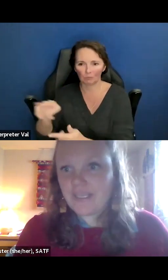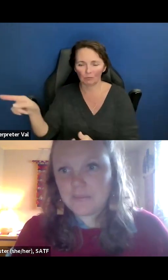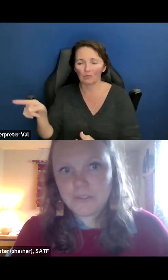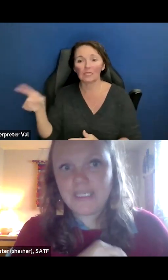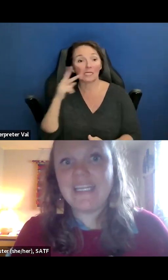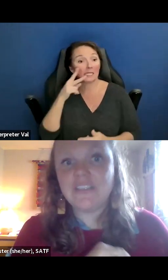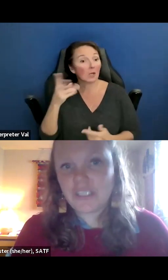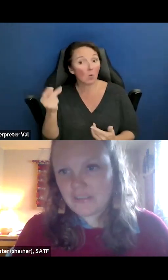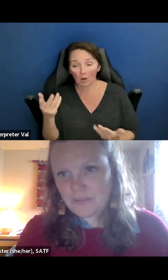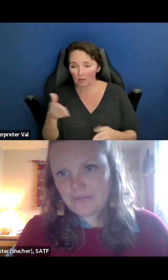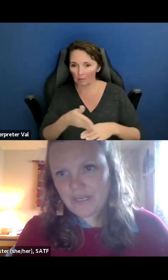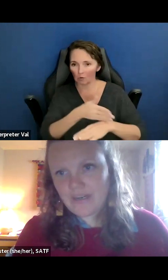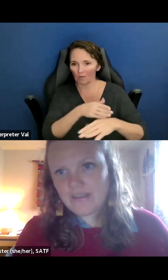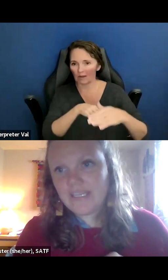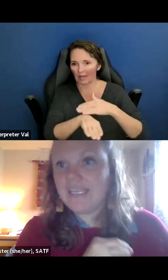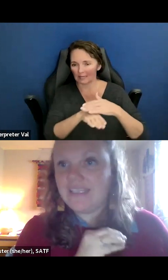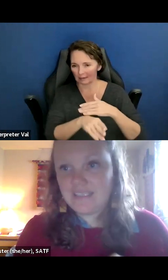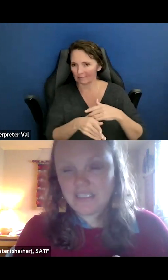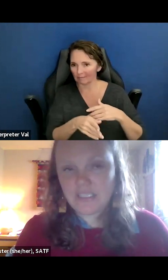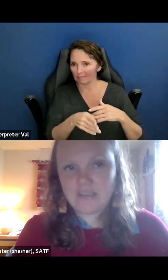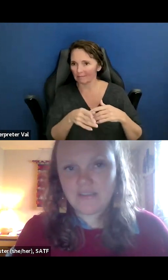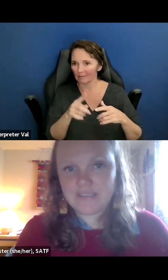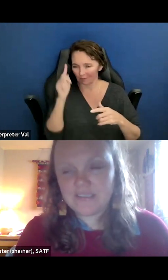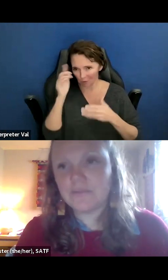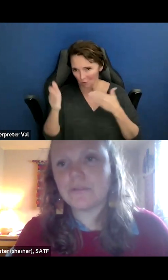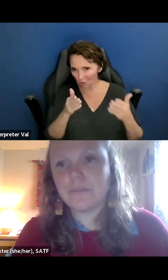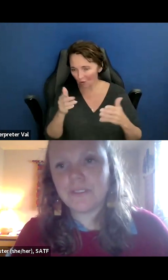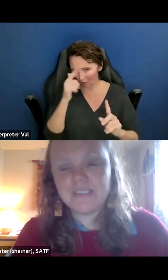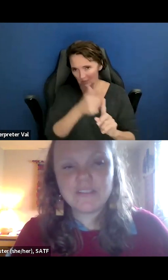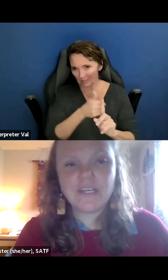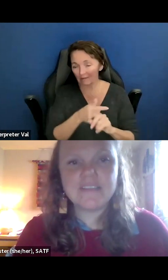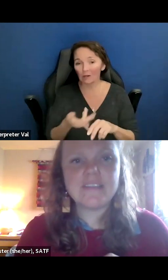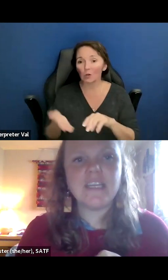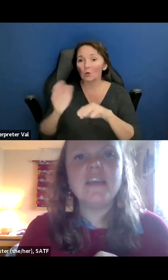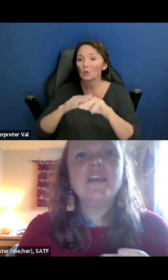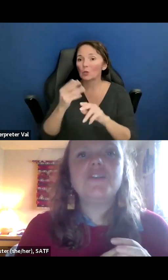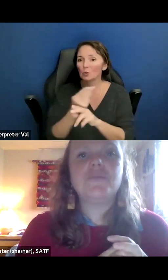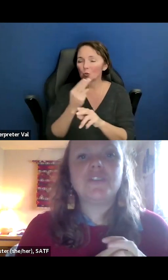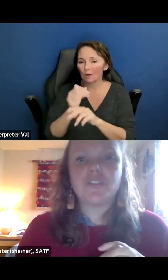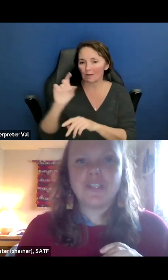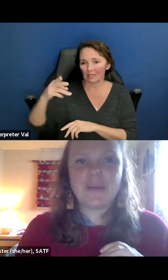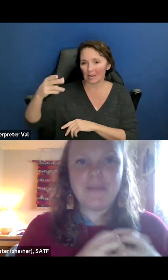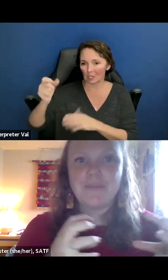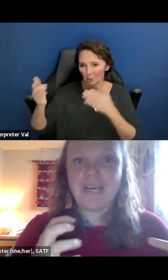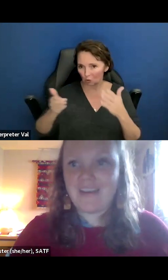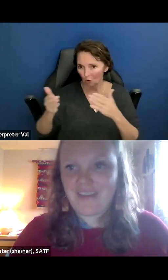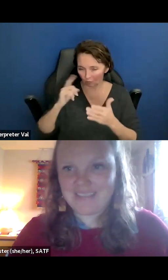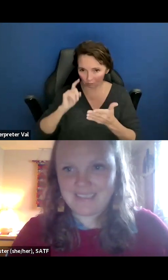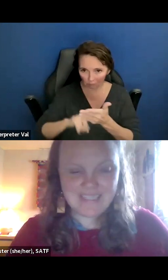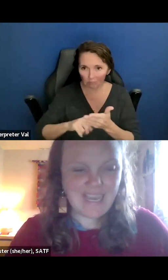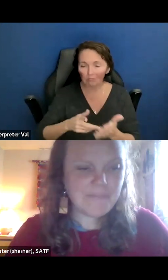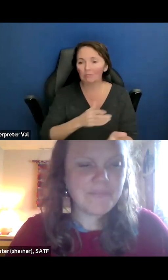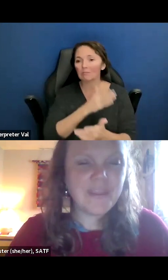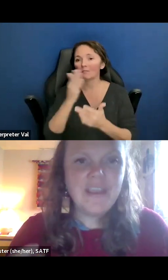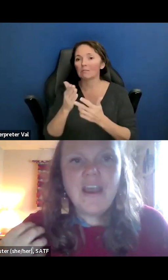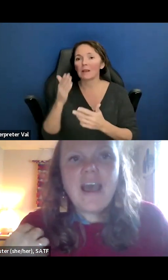actually available in child welfare, in DHS offices and local communities across the state to ensure that people have access